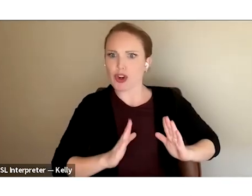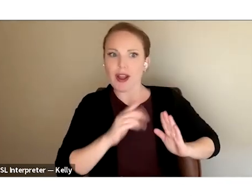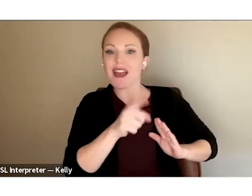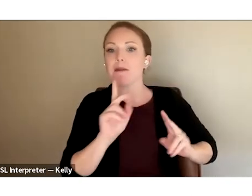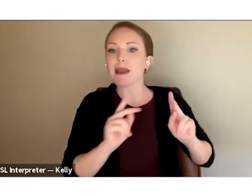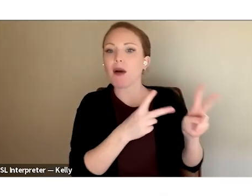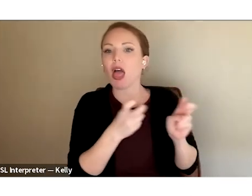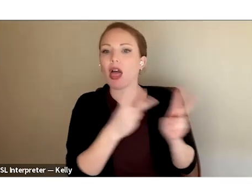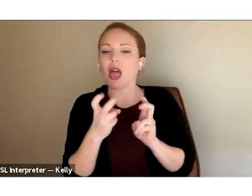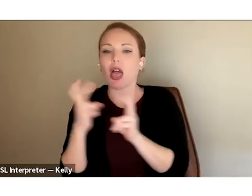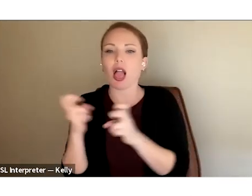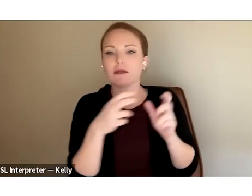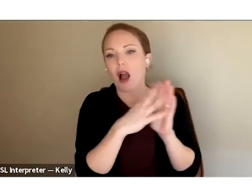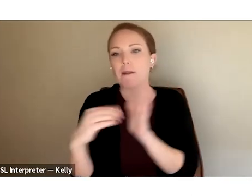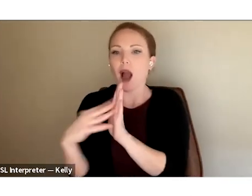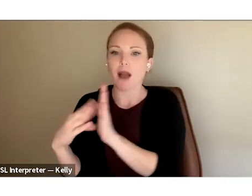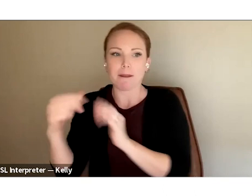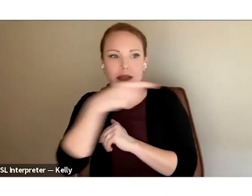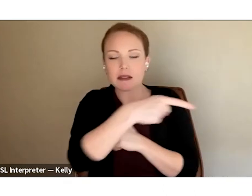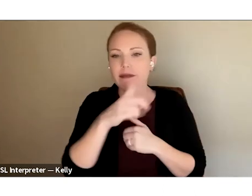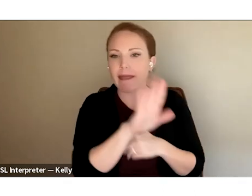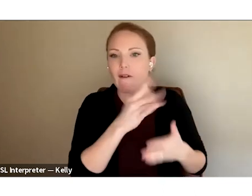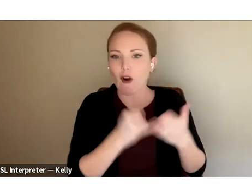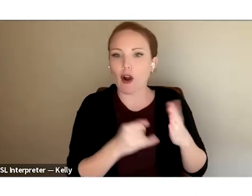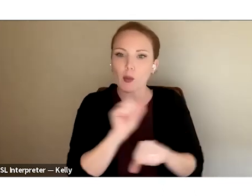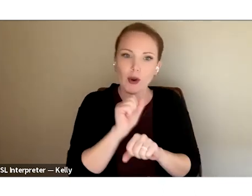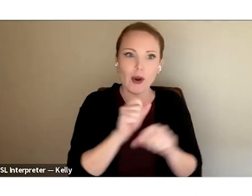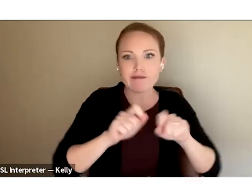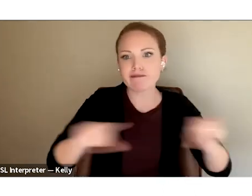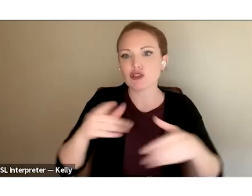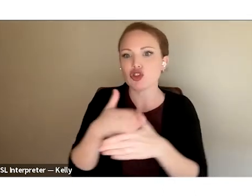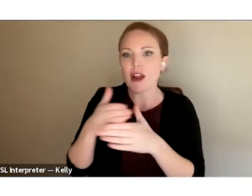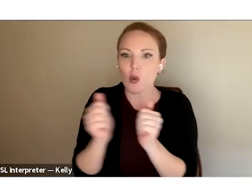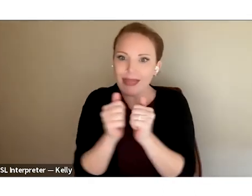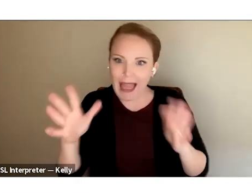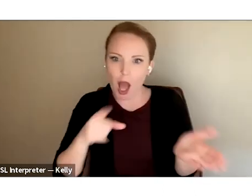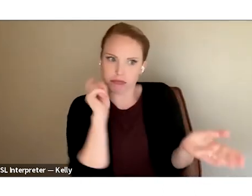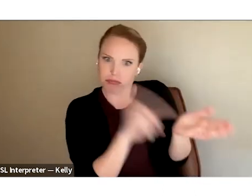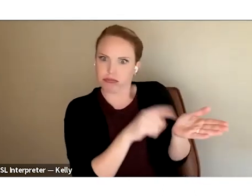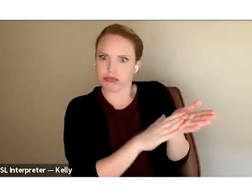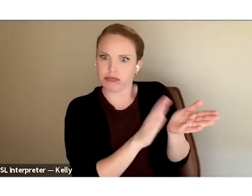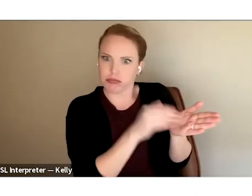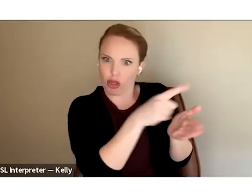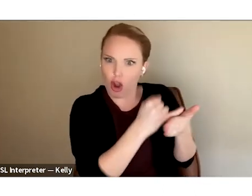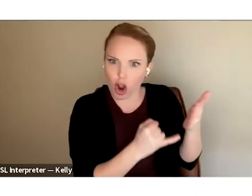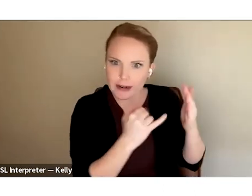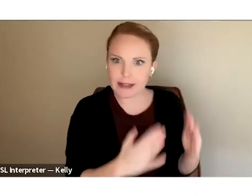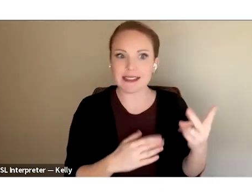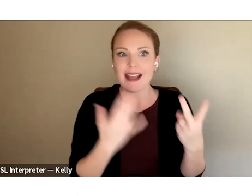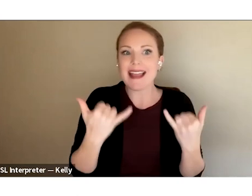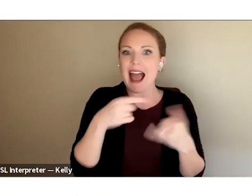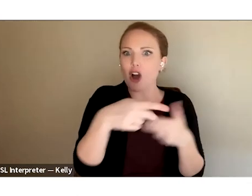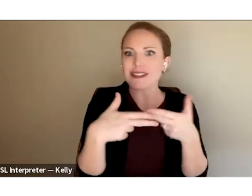have slideshows, these info slideshows. Where is all that information coming from? And now you'll see more often,